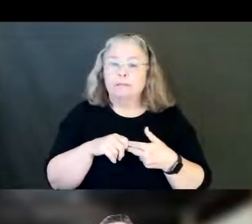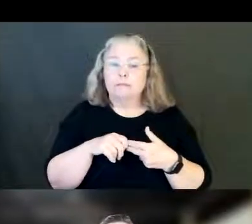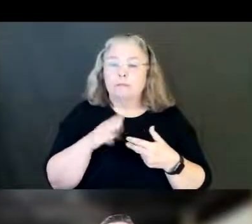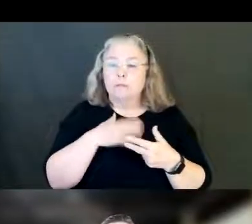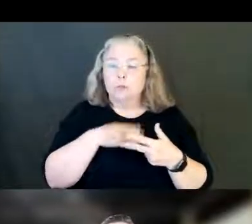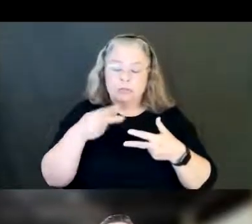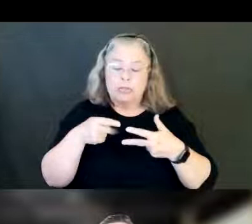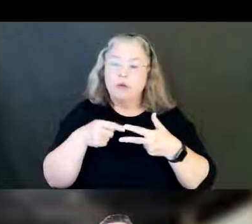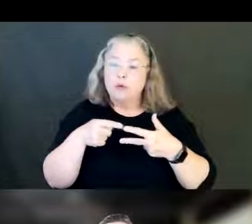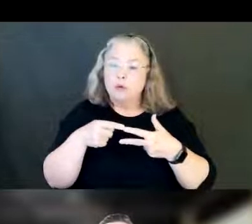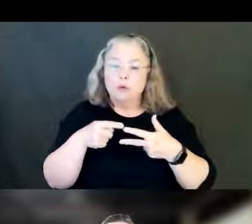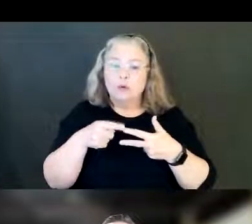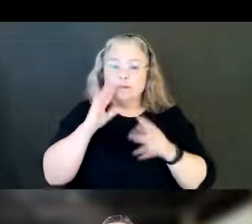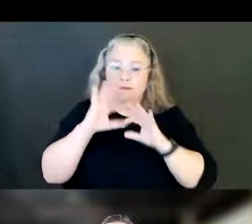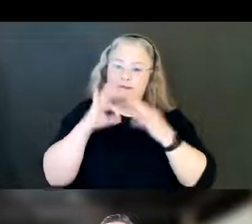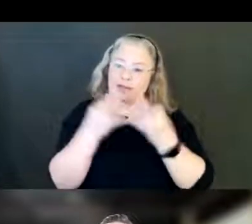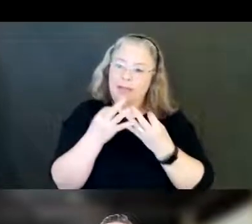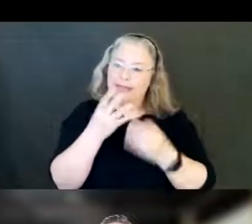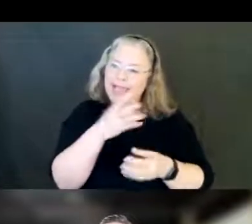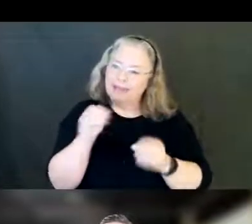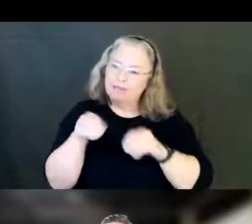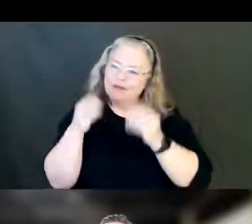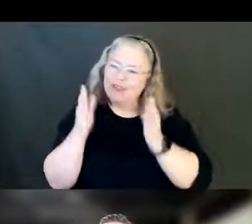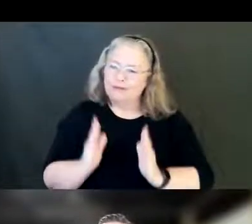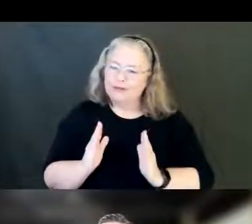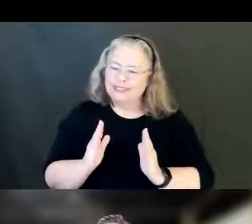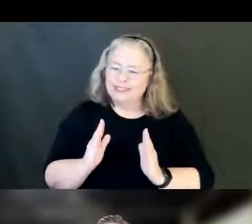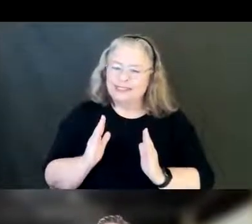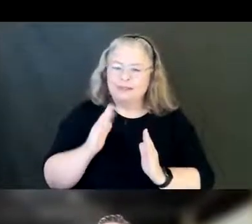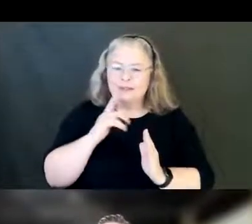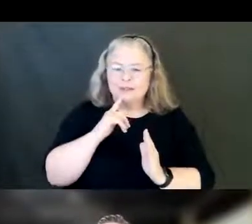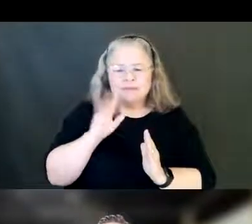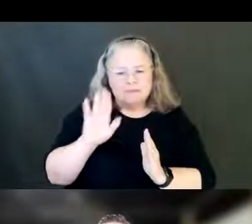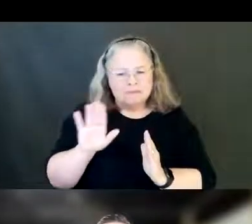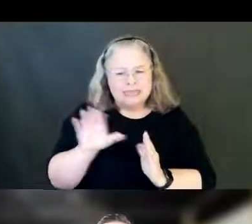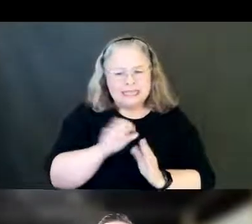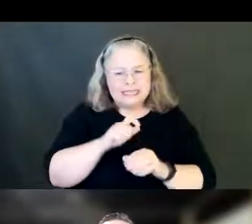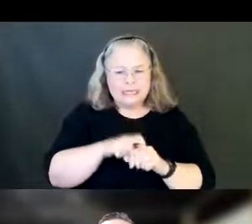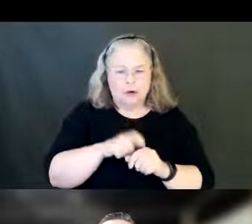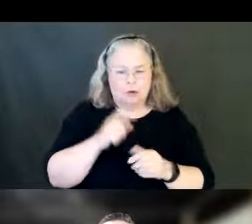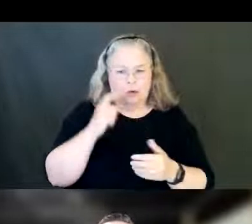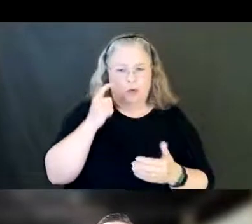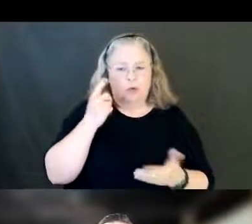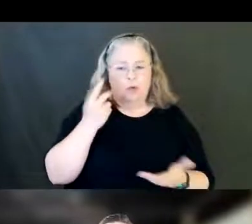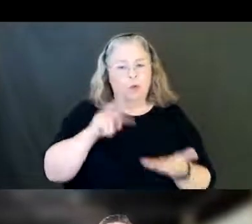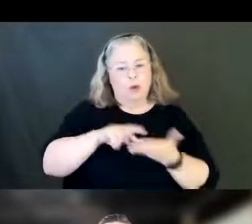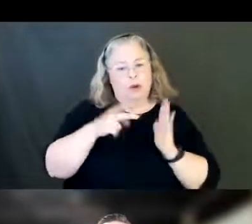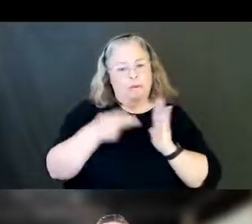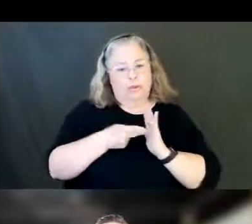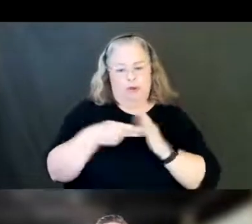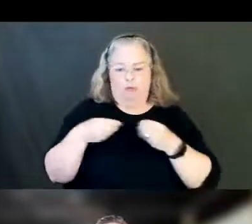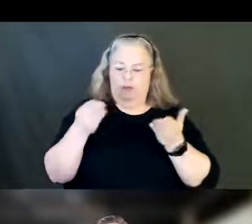second goal is for families and providers. And I want to take a second to note what we mean by providers.